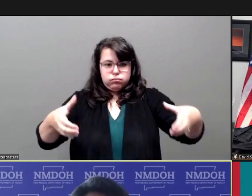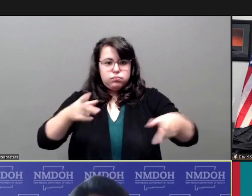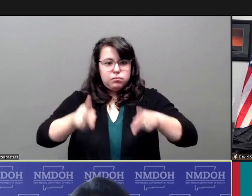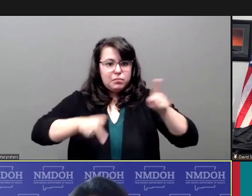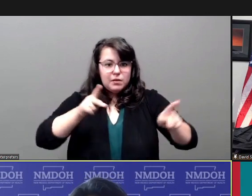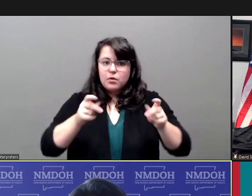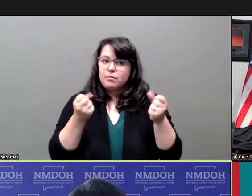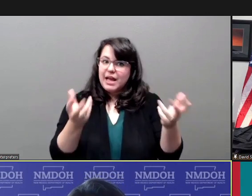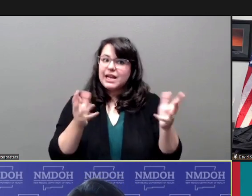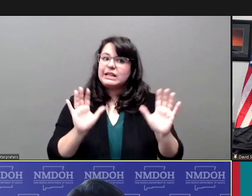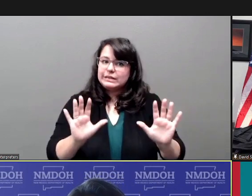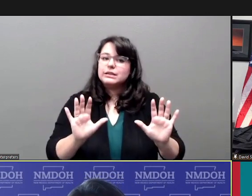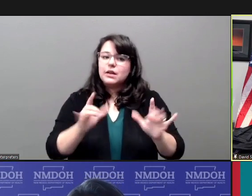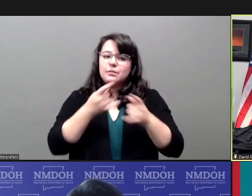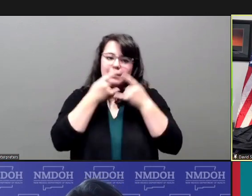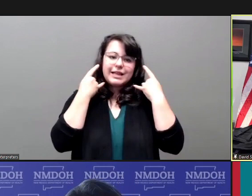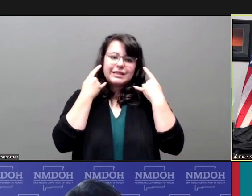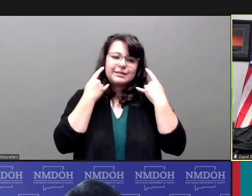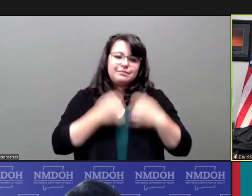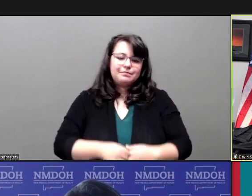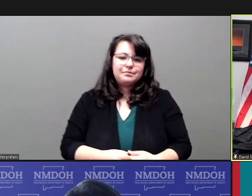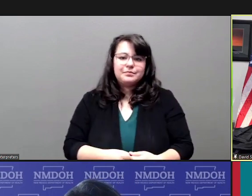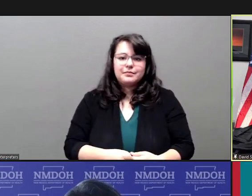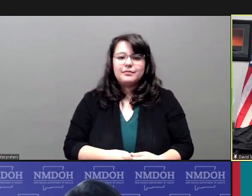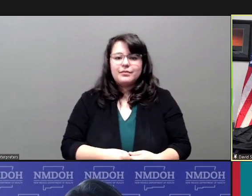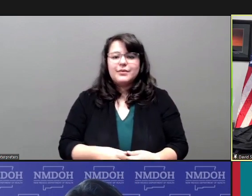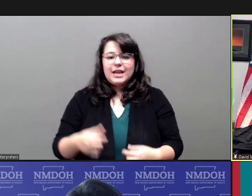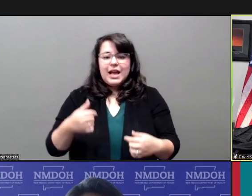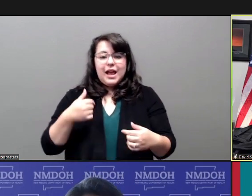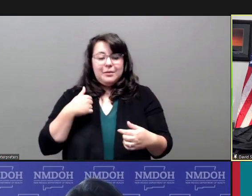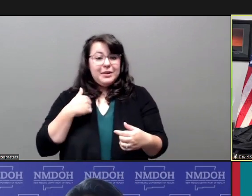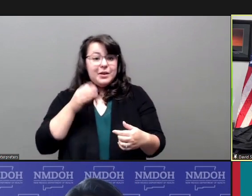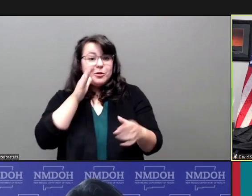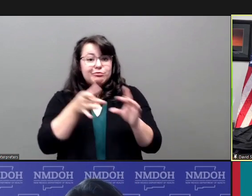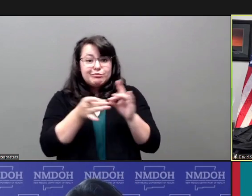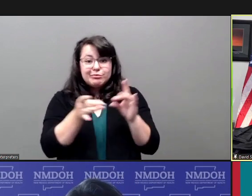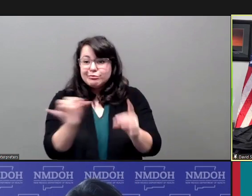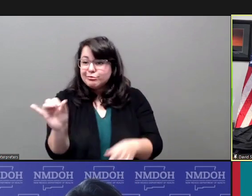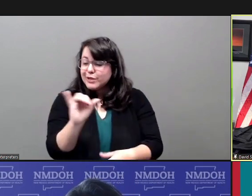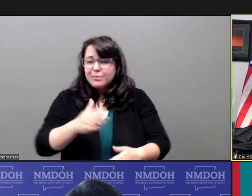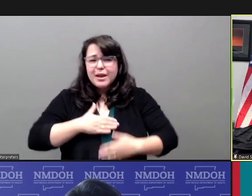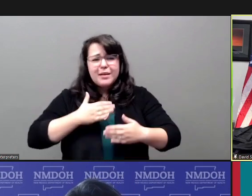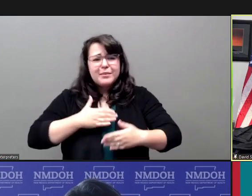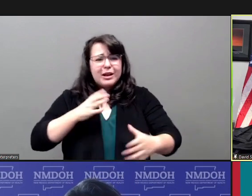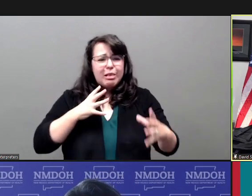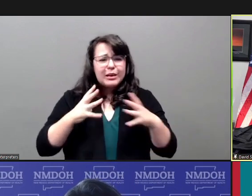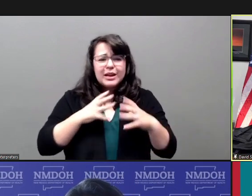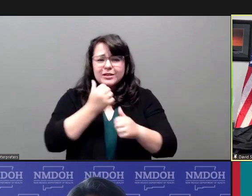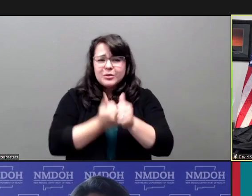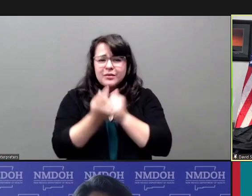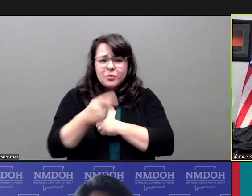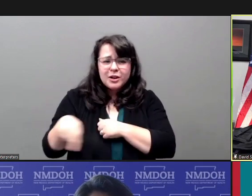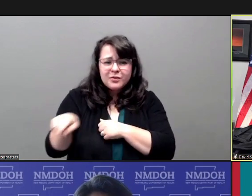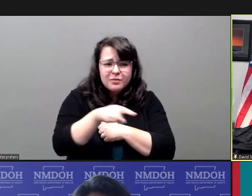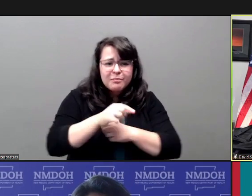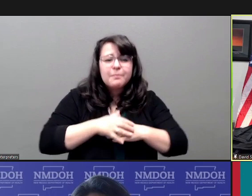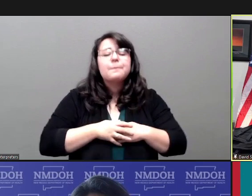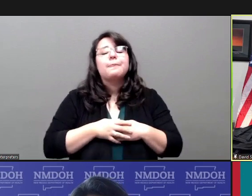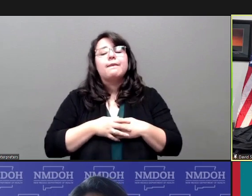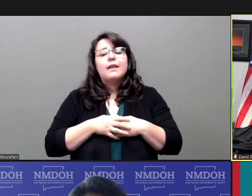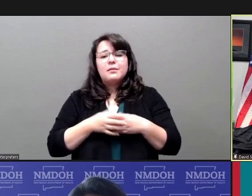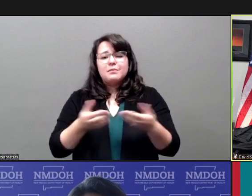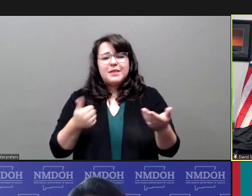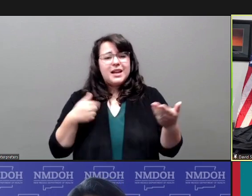people. And I'll say the same, happy holidays to everyone. I would say, I bet you